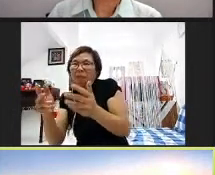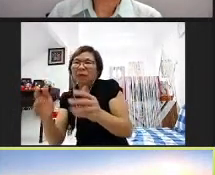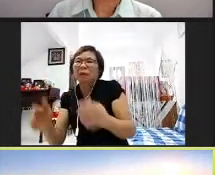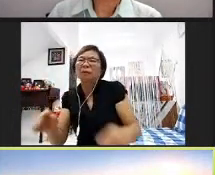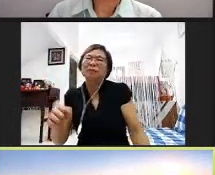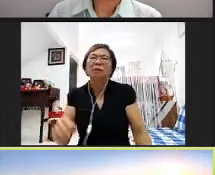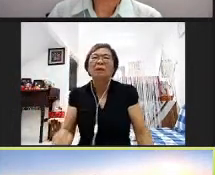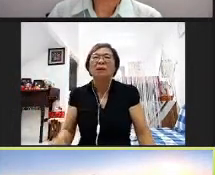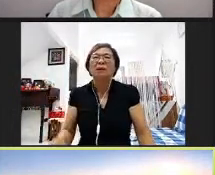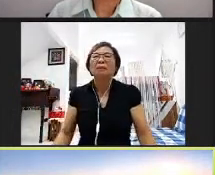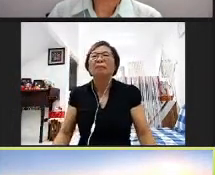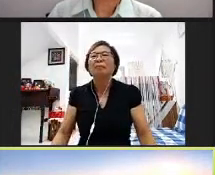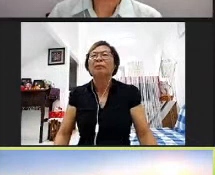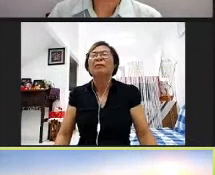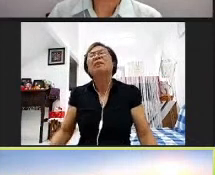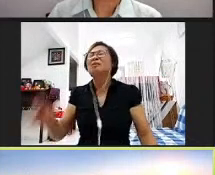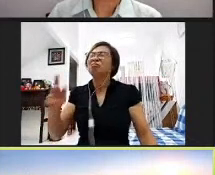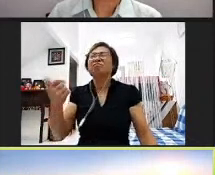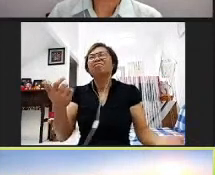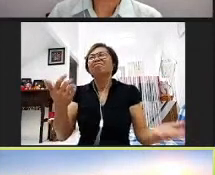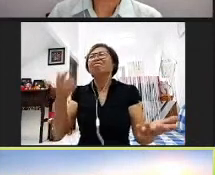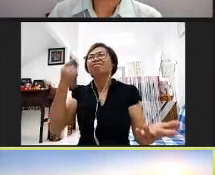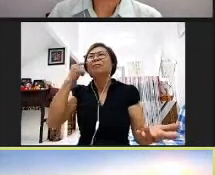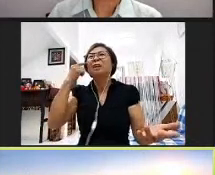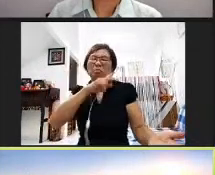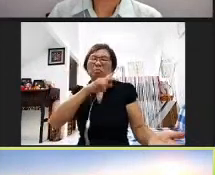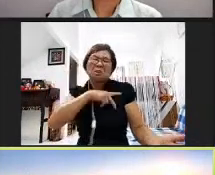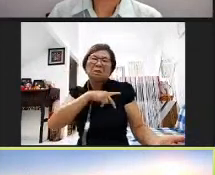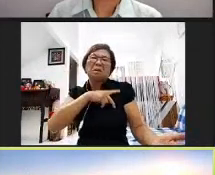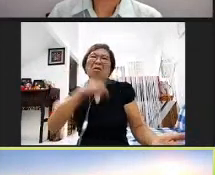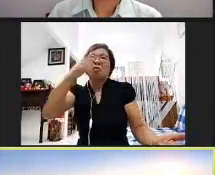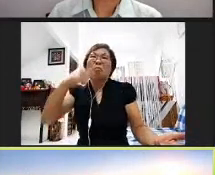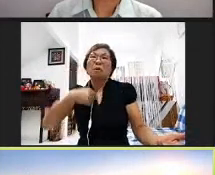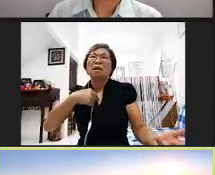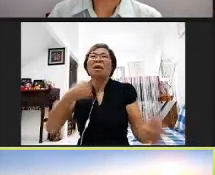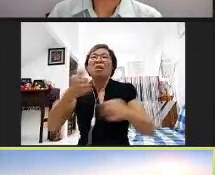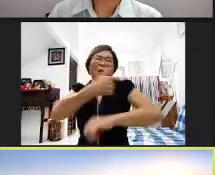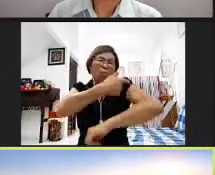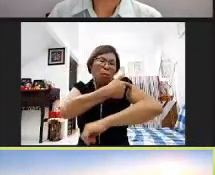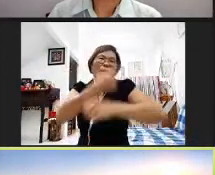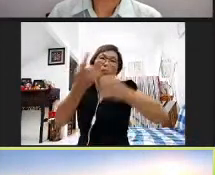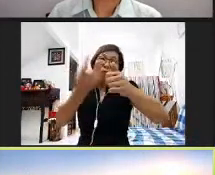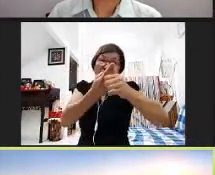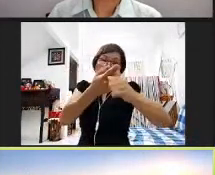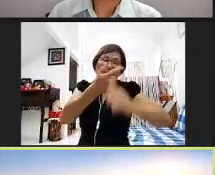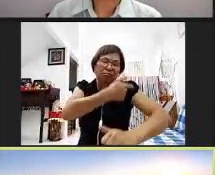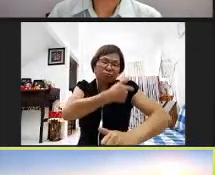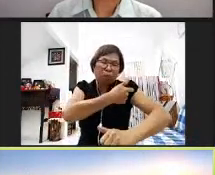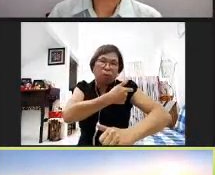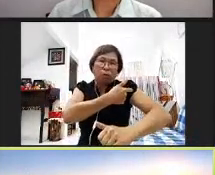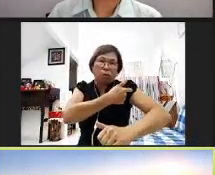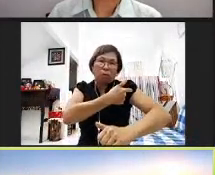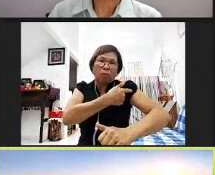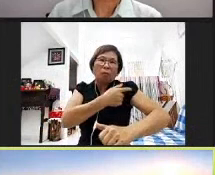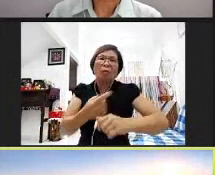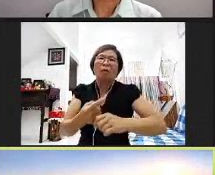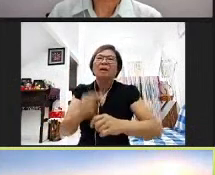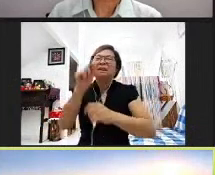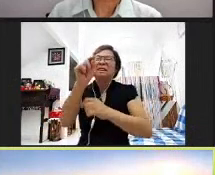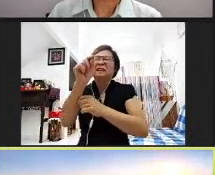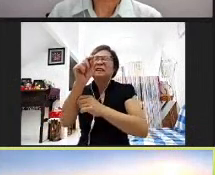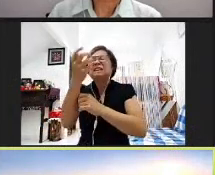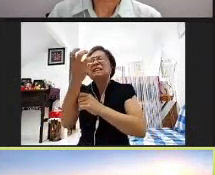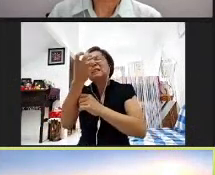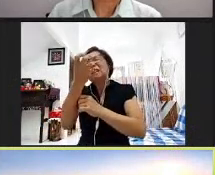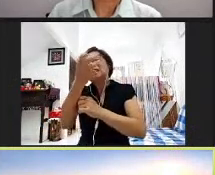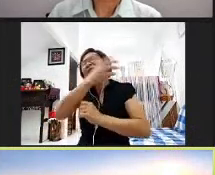is personal. For me, after first jab, after first day, I get a little bit of pain over